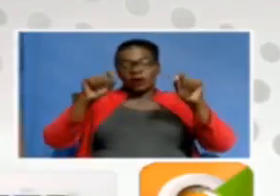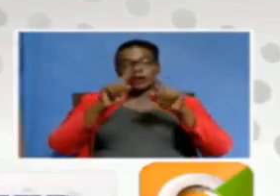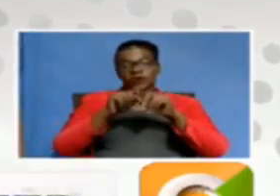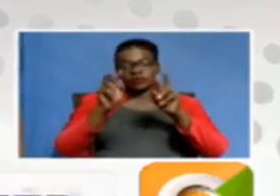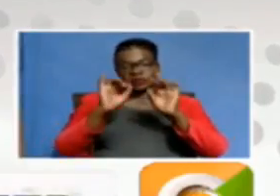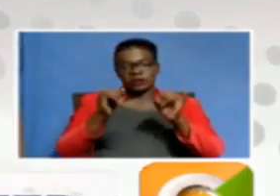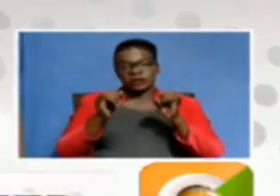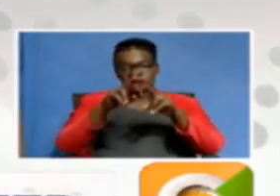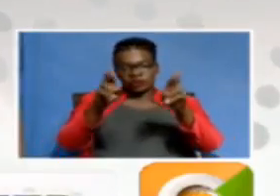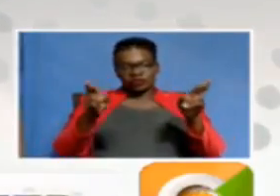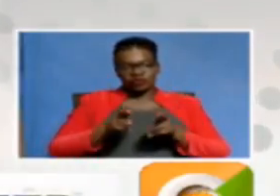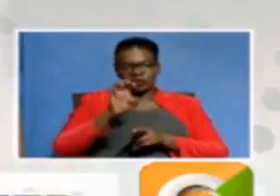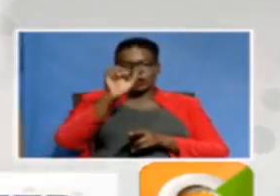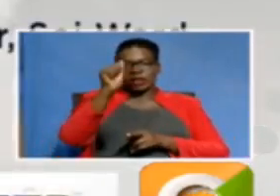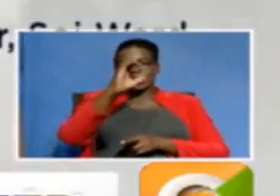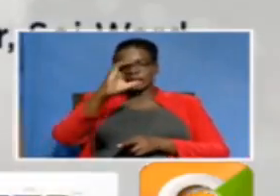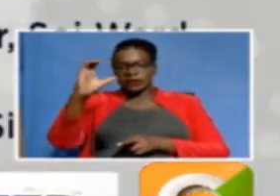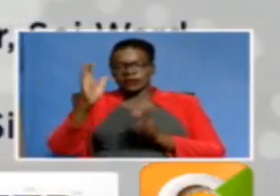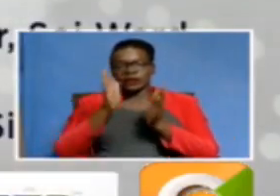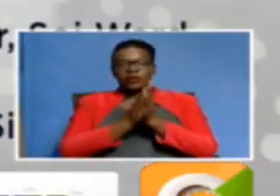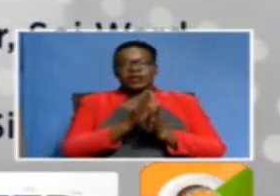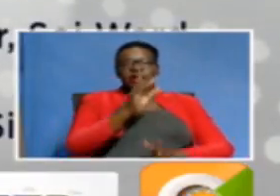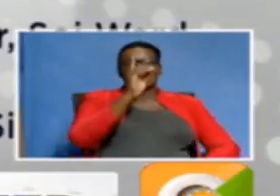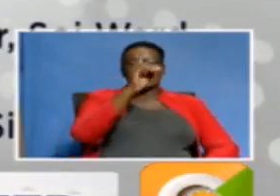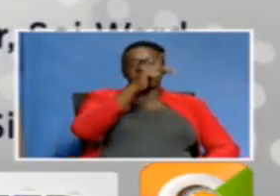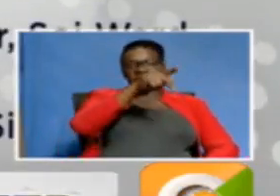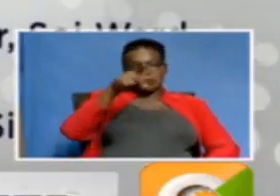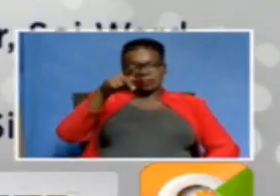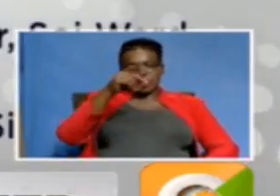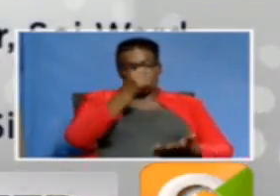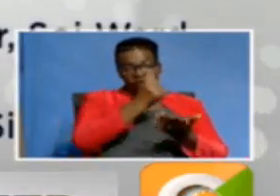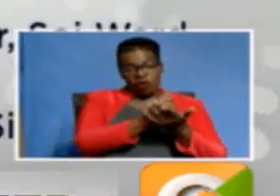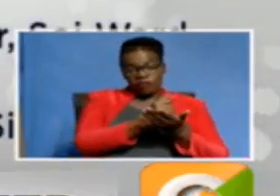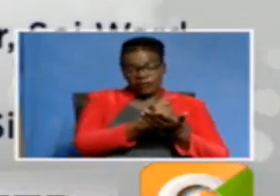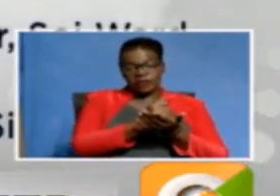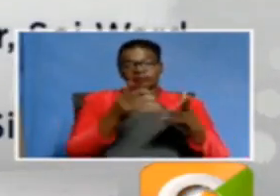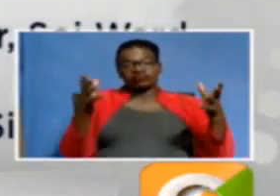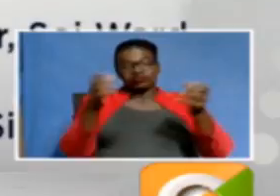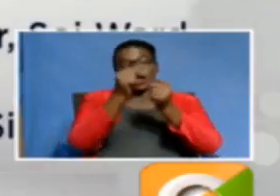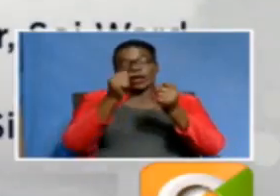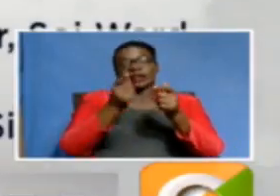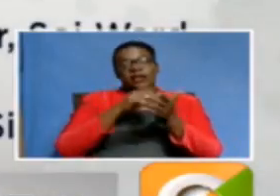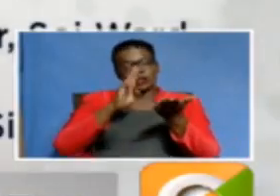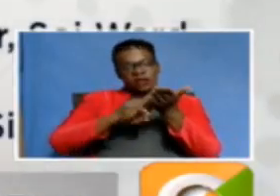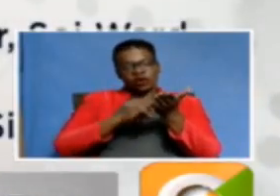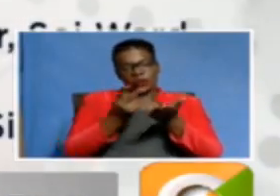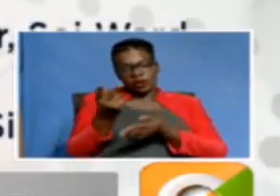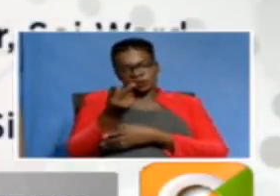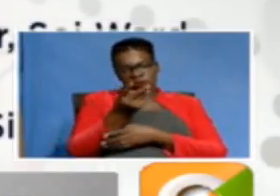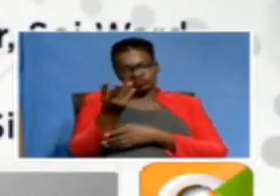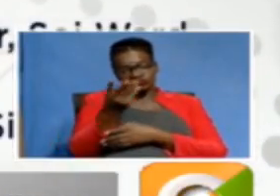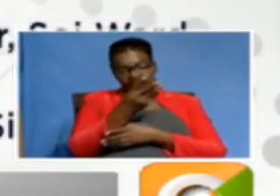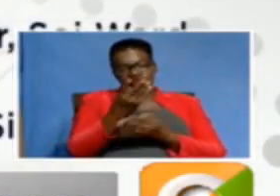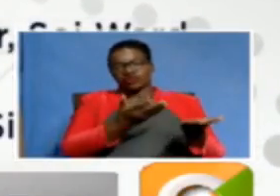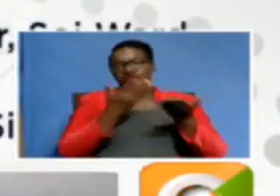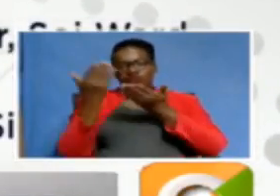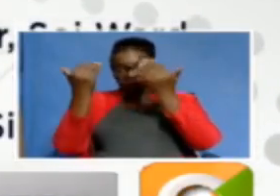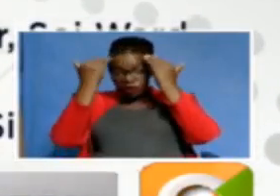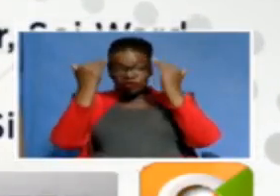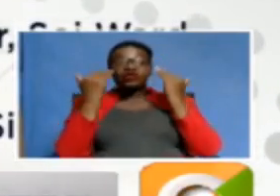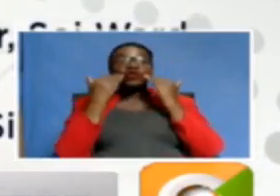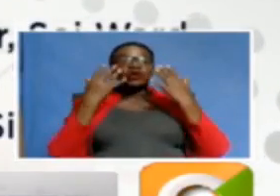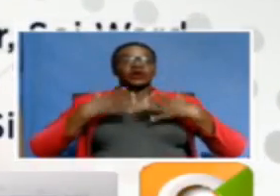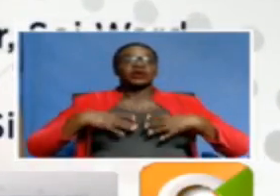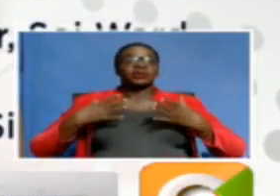the ESCC, in conjunction with the Office of the Director of Public Prosecutions, arrested and recommended charges against Willie Kipkoech Koskei,